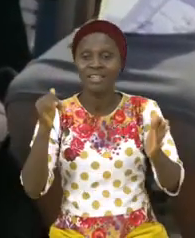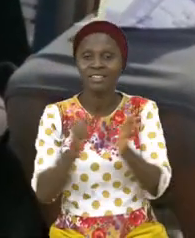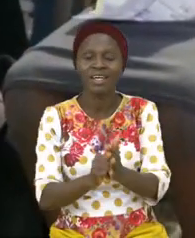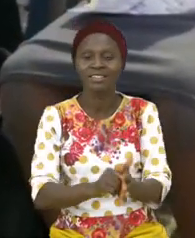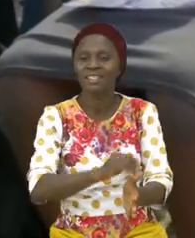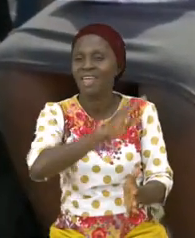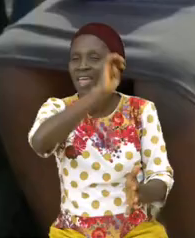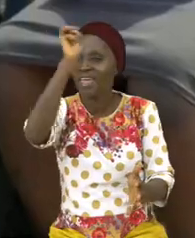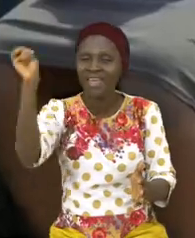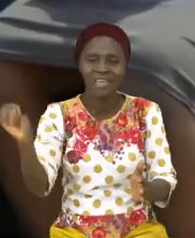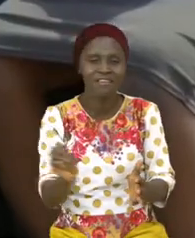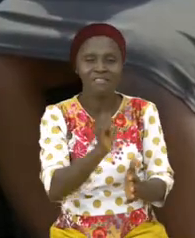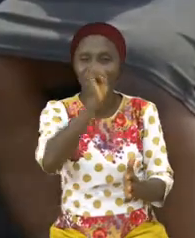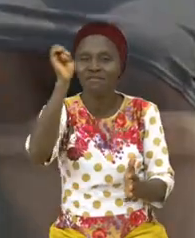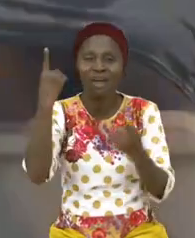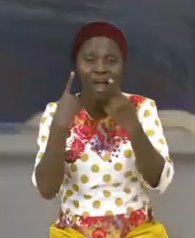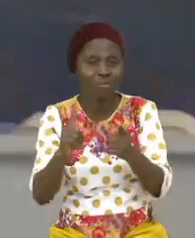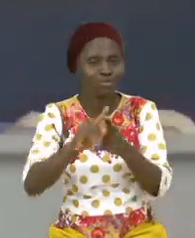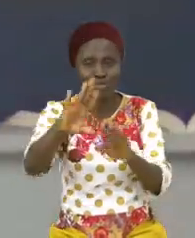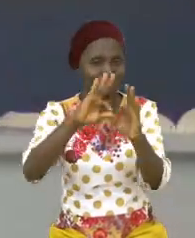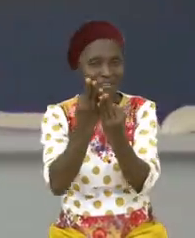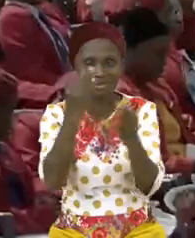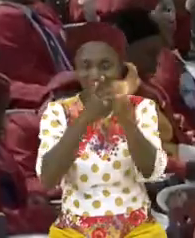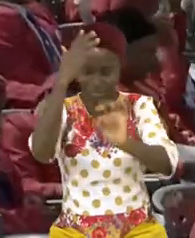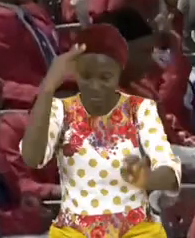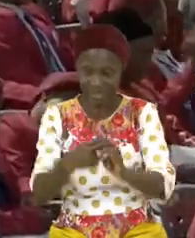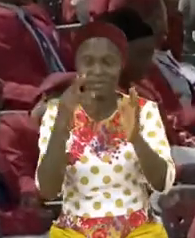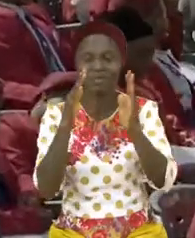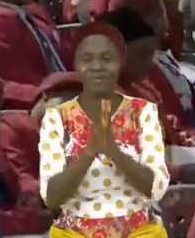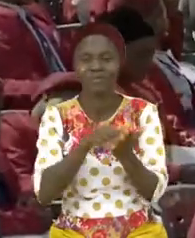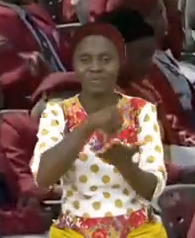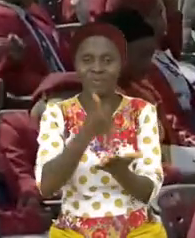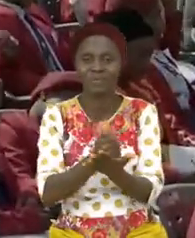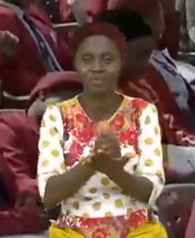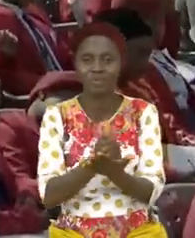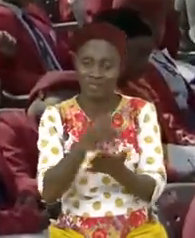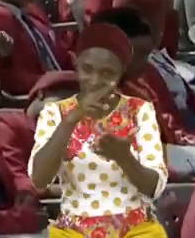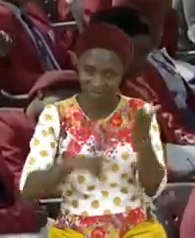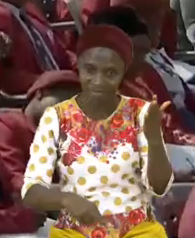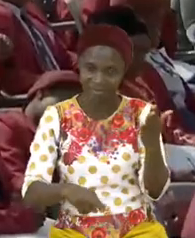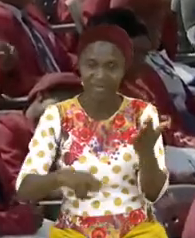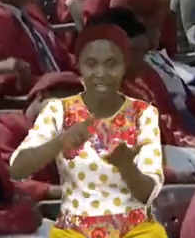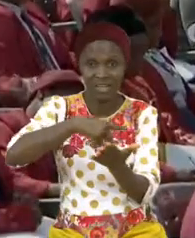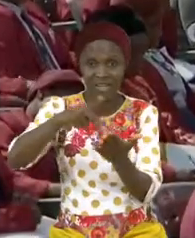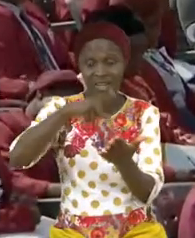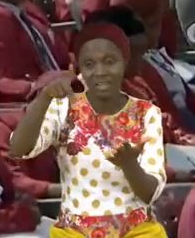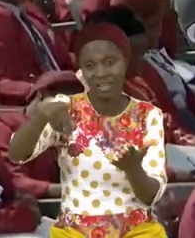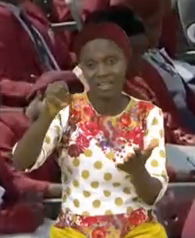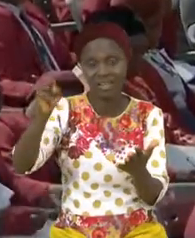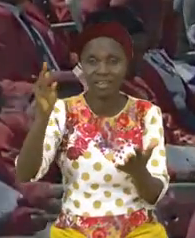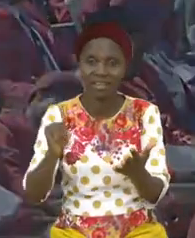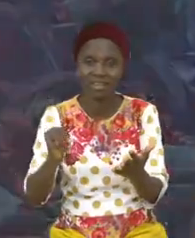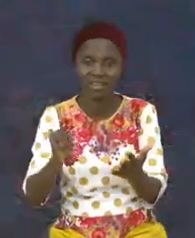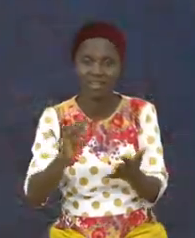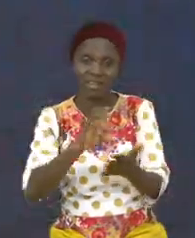ever happened to your family. Look at Psalm 61. I'm reading from verse 2. Psalm